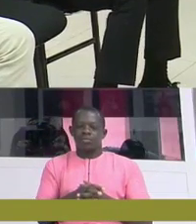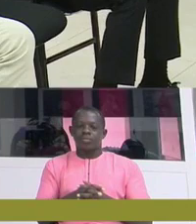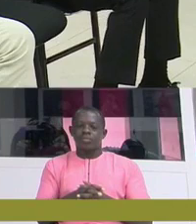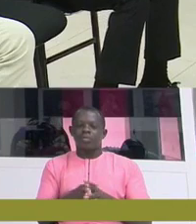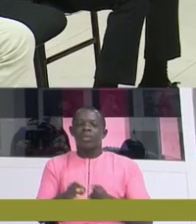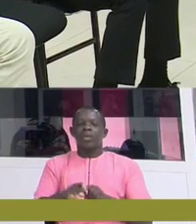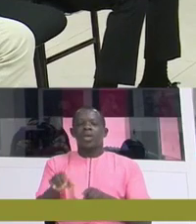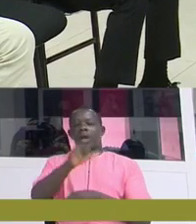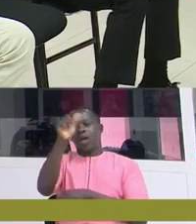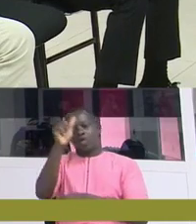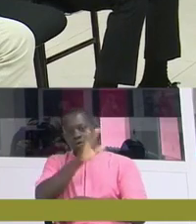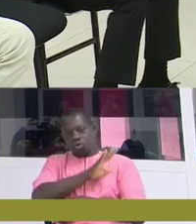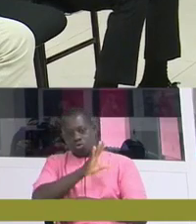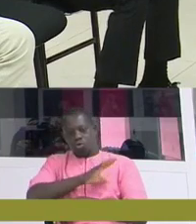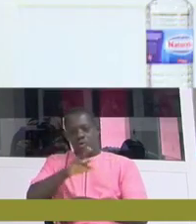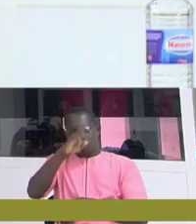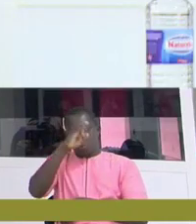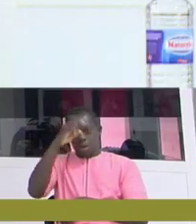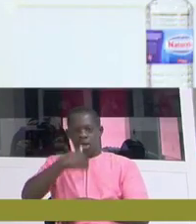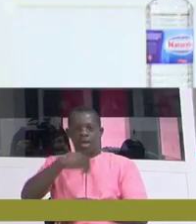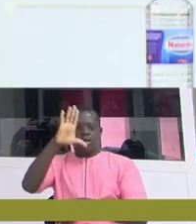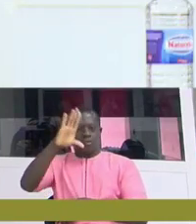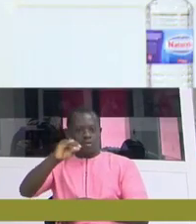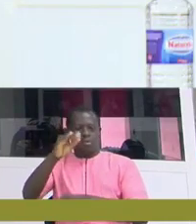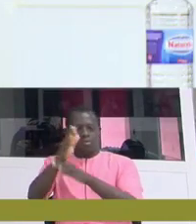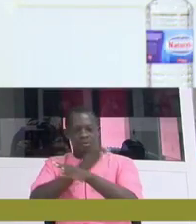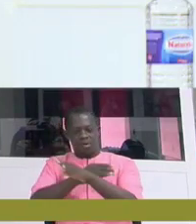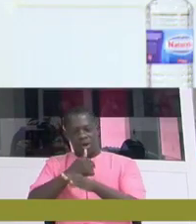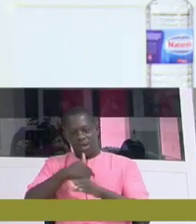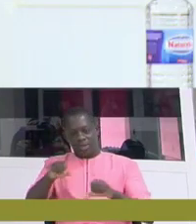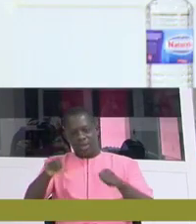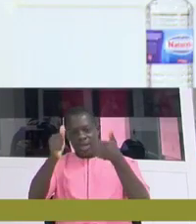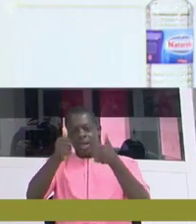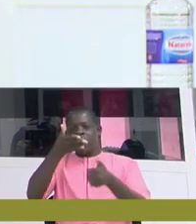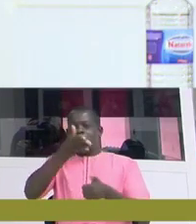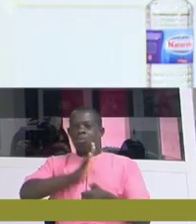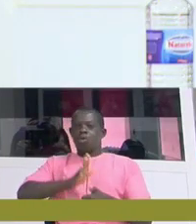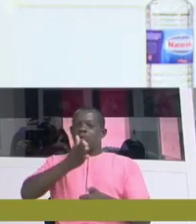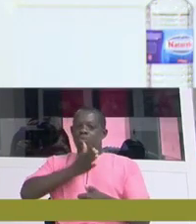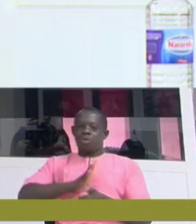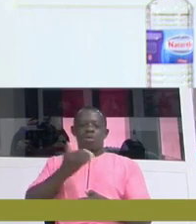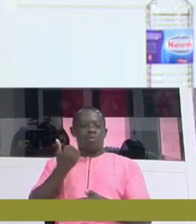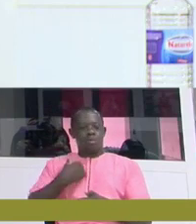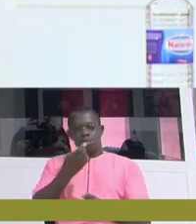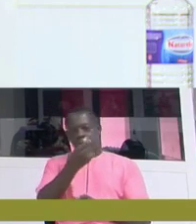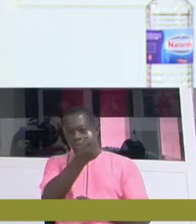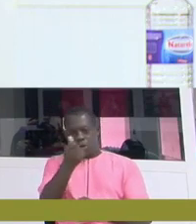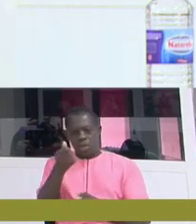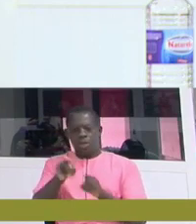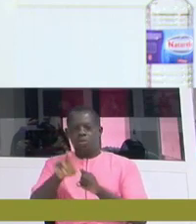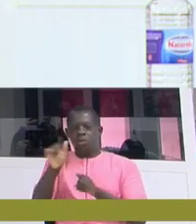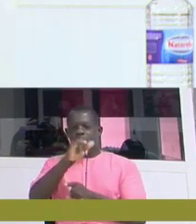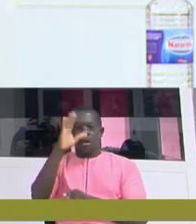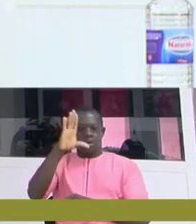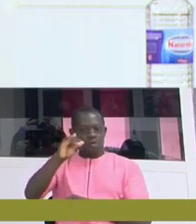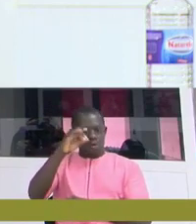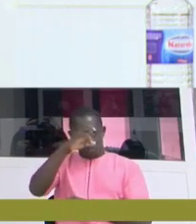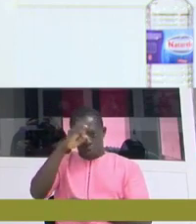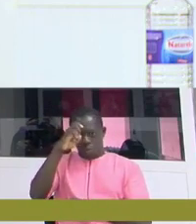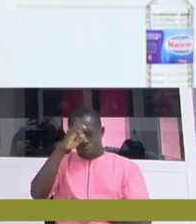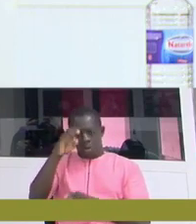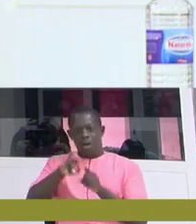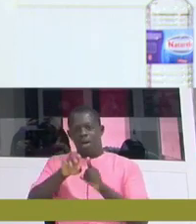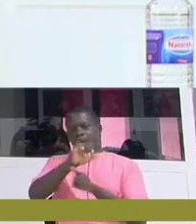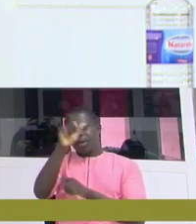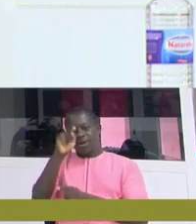this. And the work that I did before I started, I borrowed people's monies which I used to do the work I did. And that